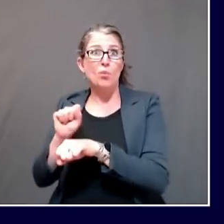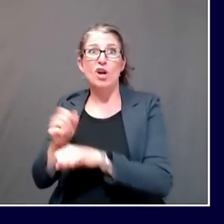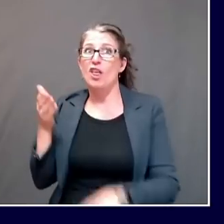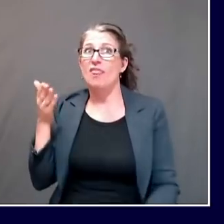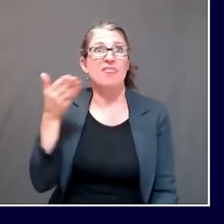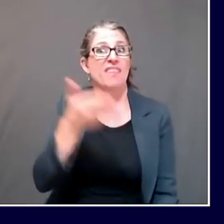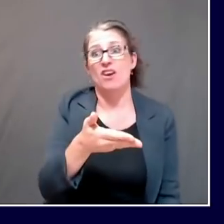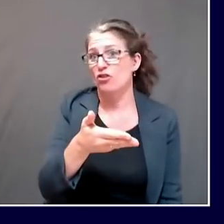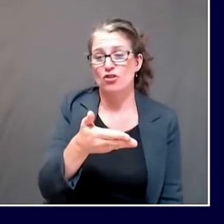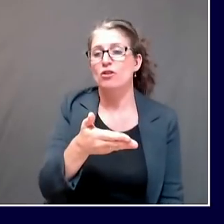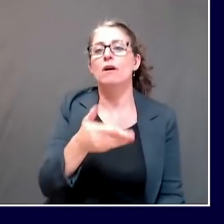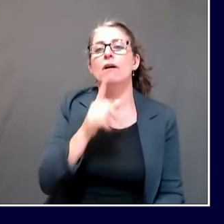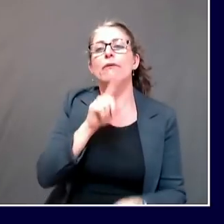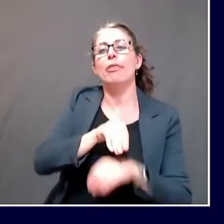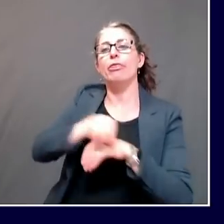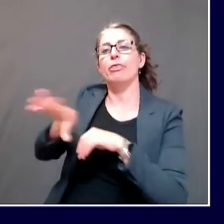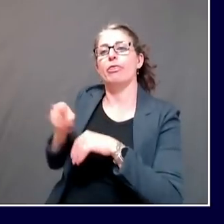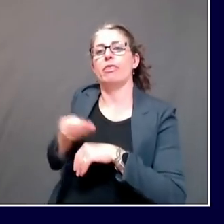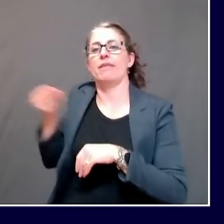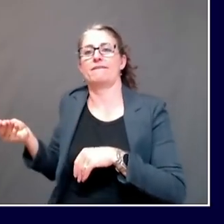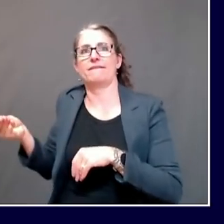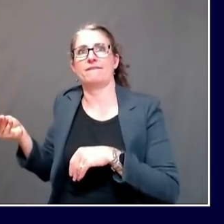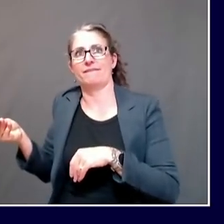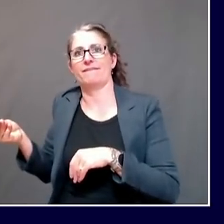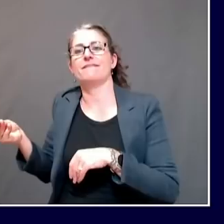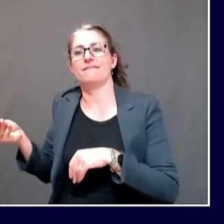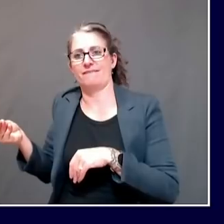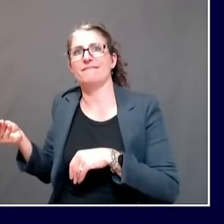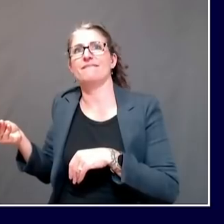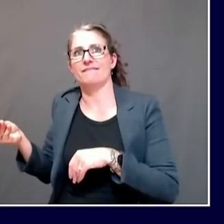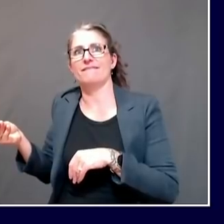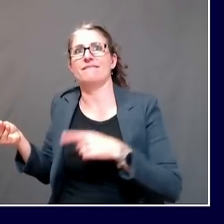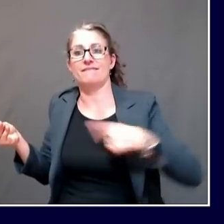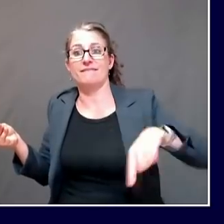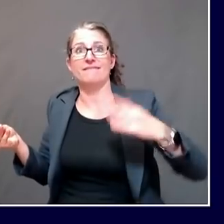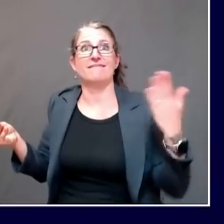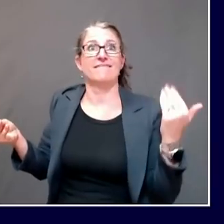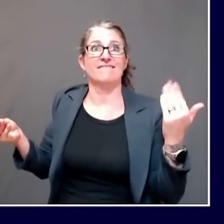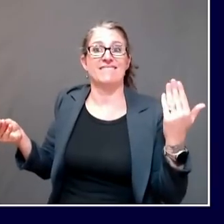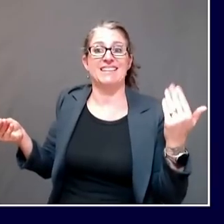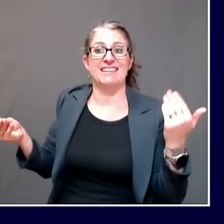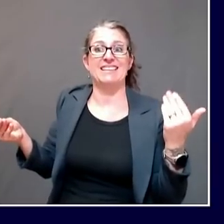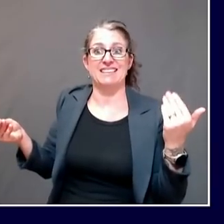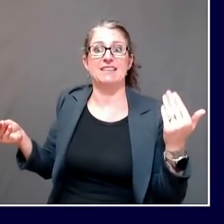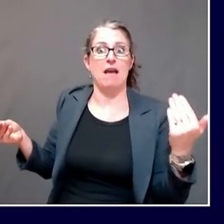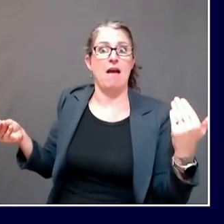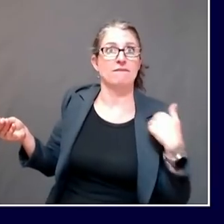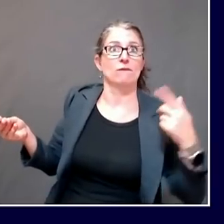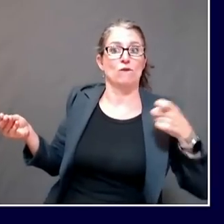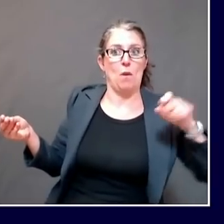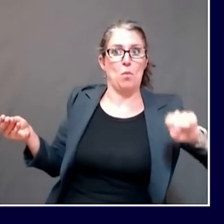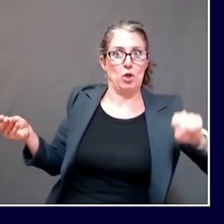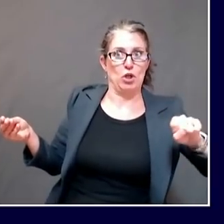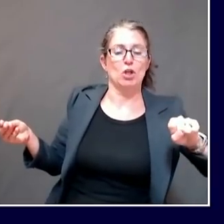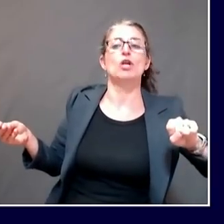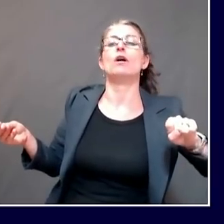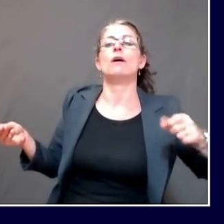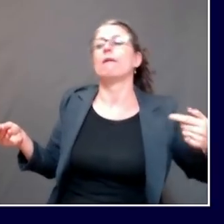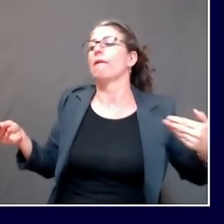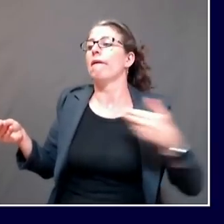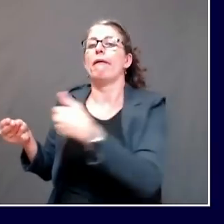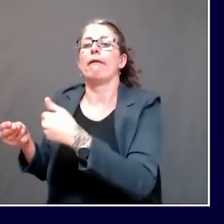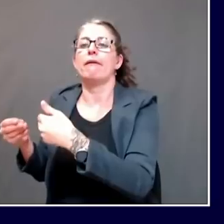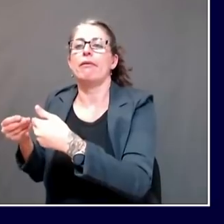the shipyard. In addition, right now, there is 1 individual who is considered part of this outbreak, though